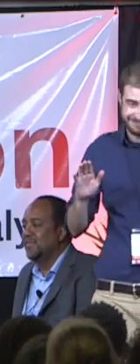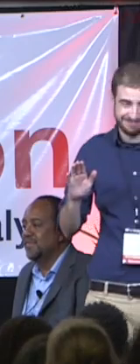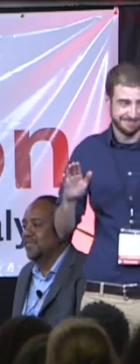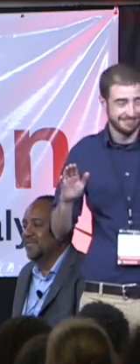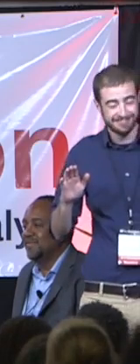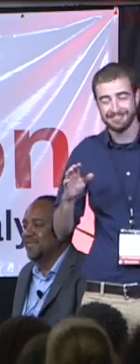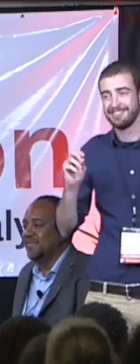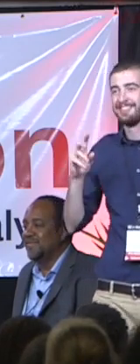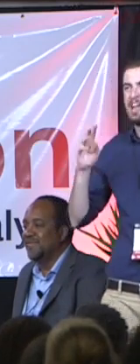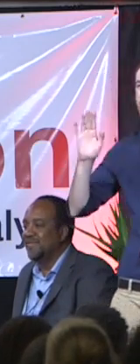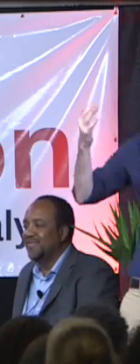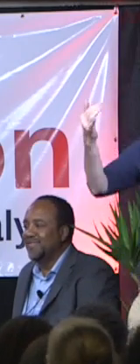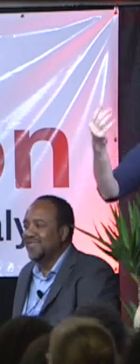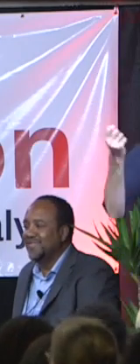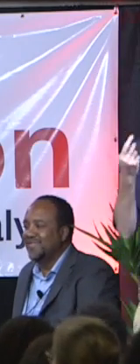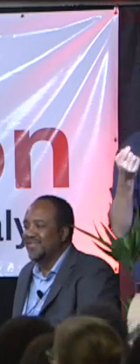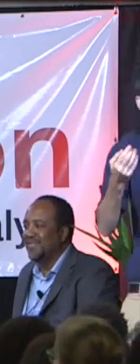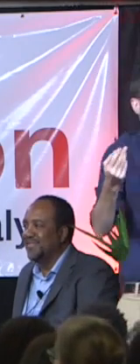okay, go, bring it back.